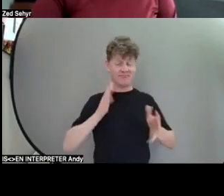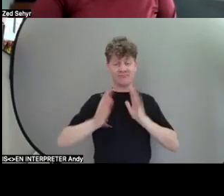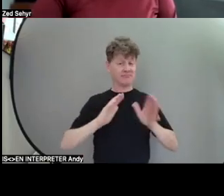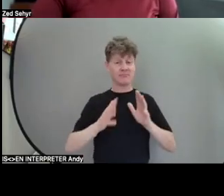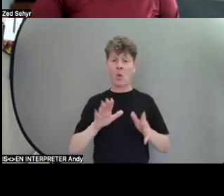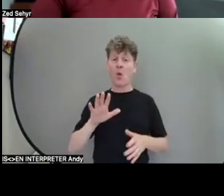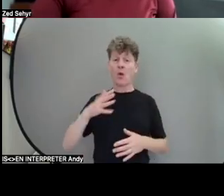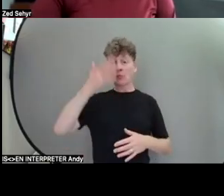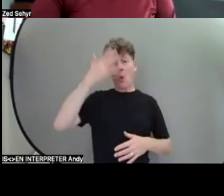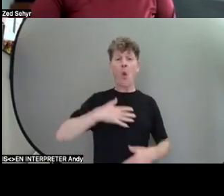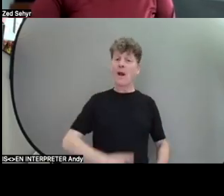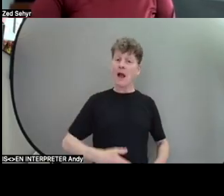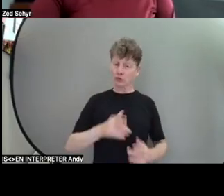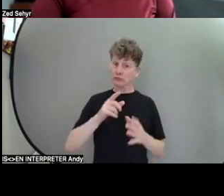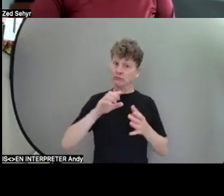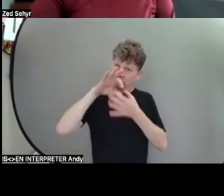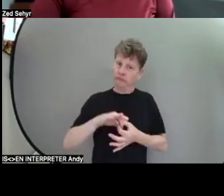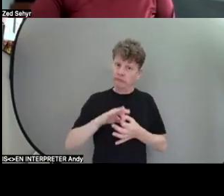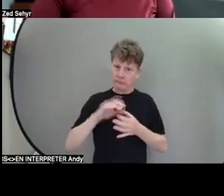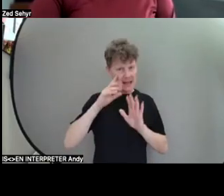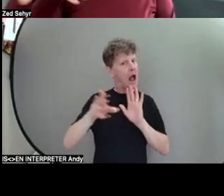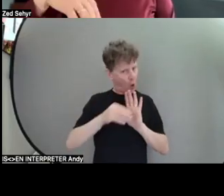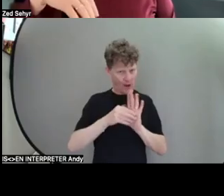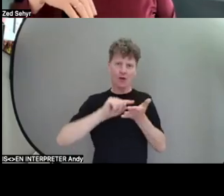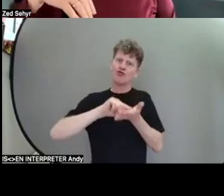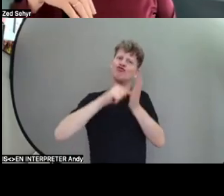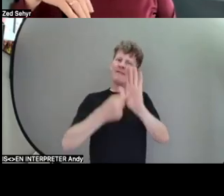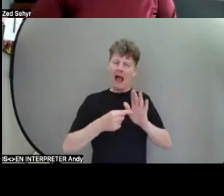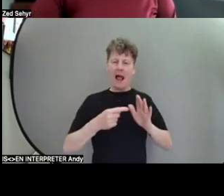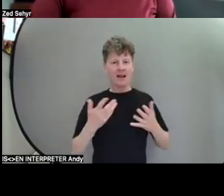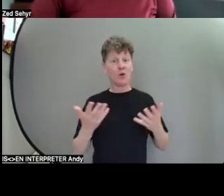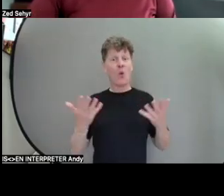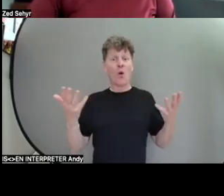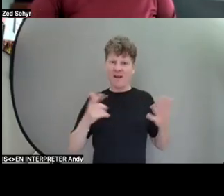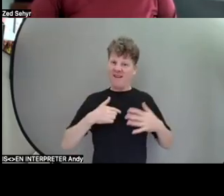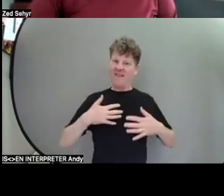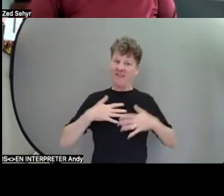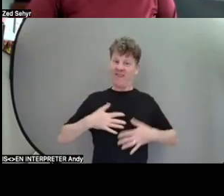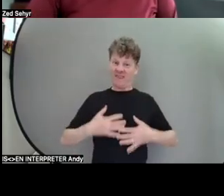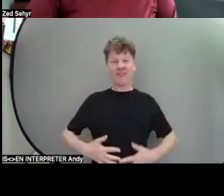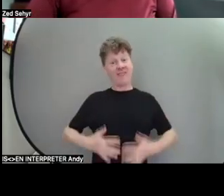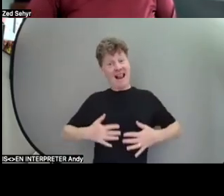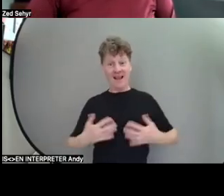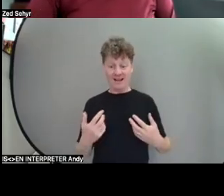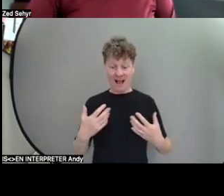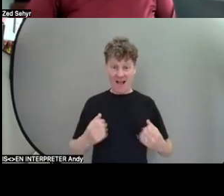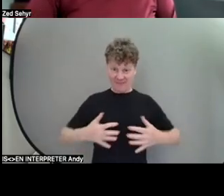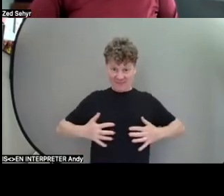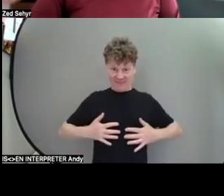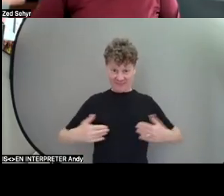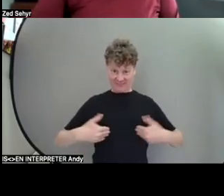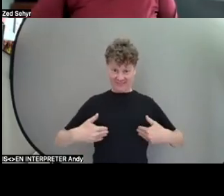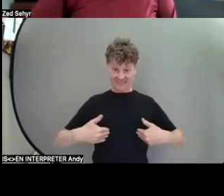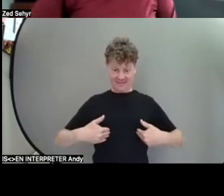isn't random. It's iconically reflecting where we physically experience these emotions. And